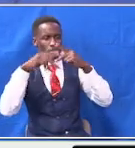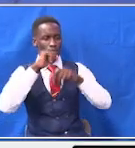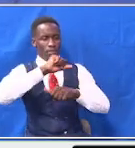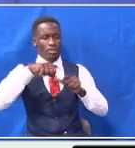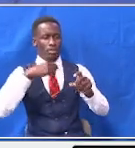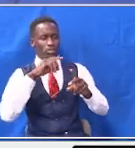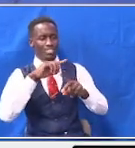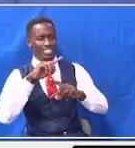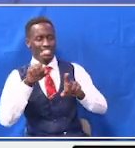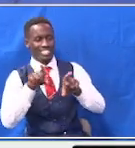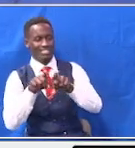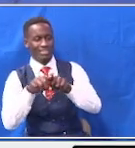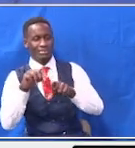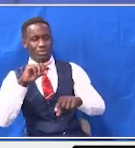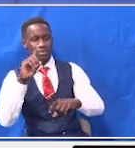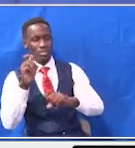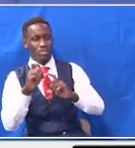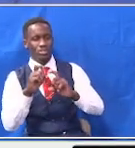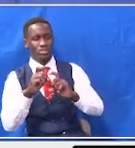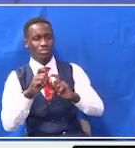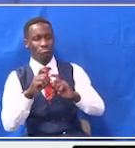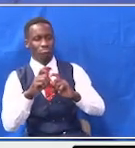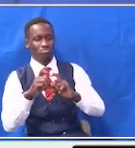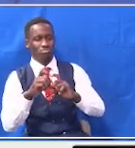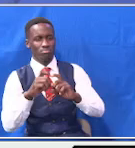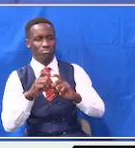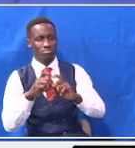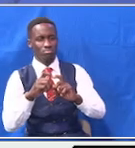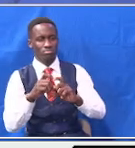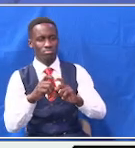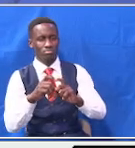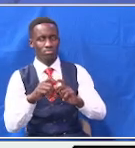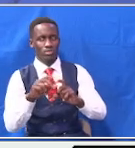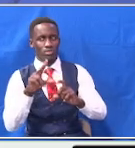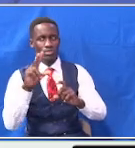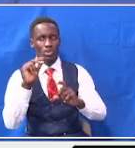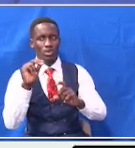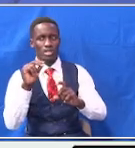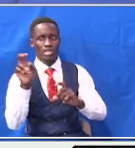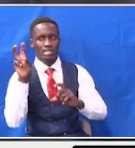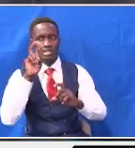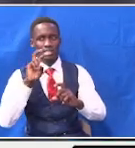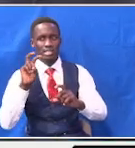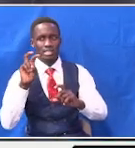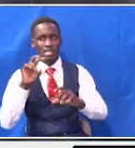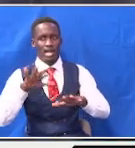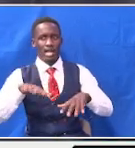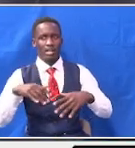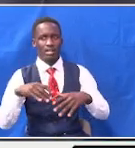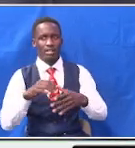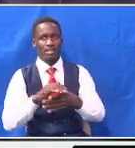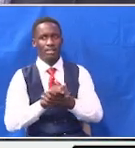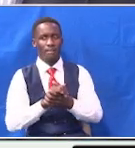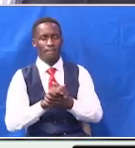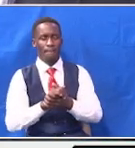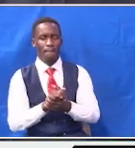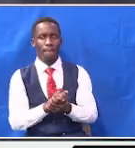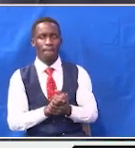it off the top of my head. If a tree has fallen in the forest and nobody has heard of it and nobody has seen it, has a tree fallen?